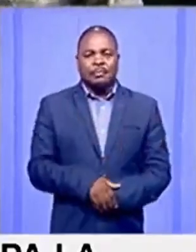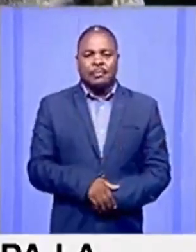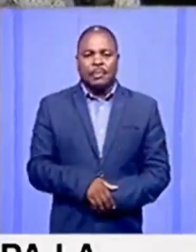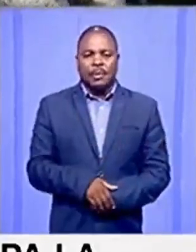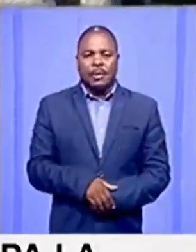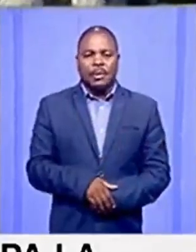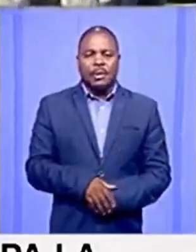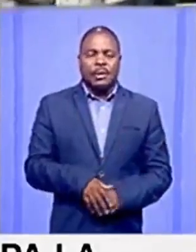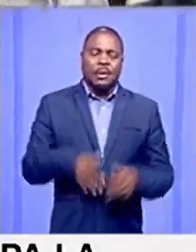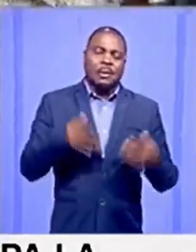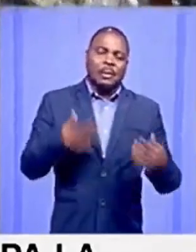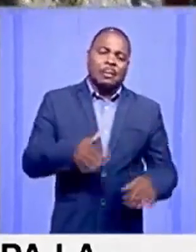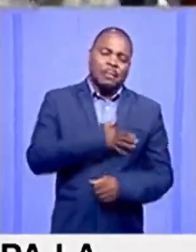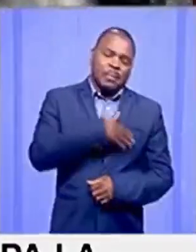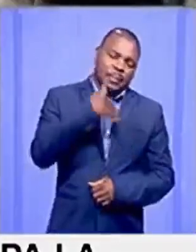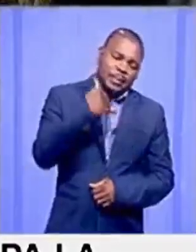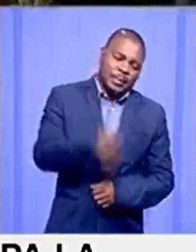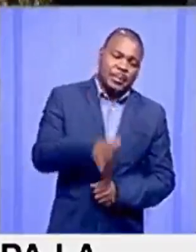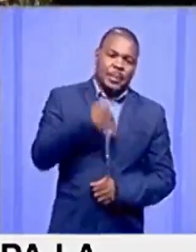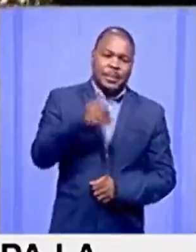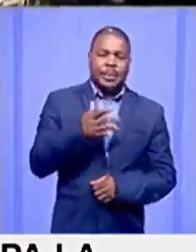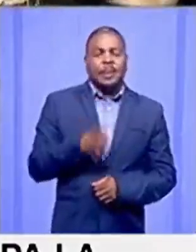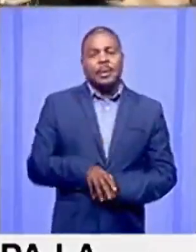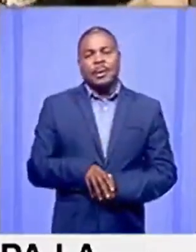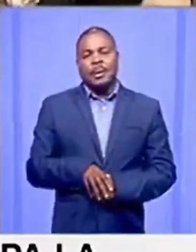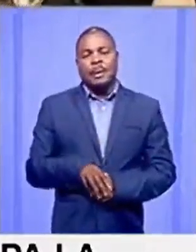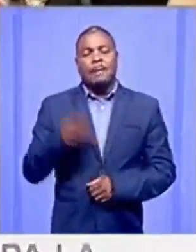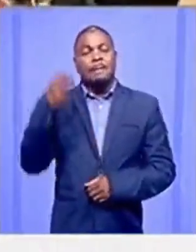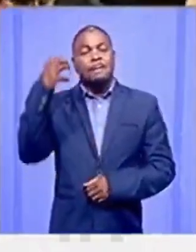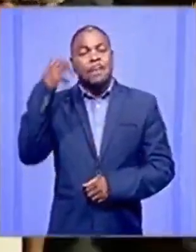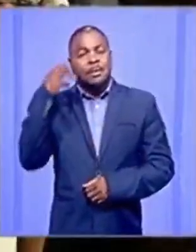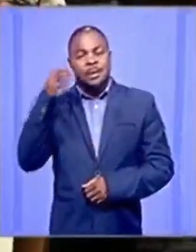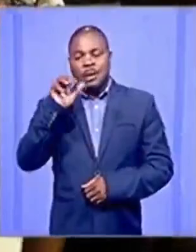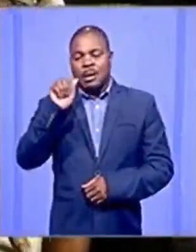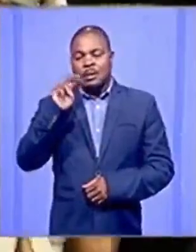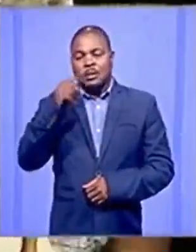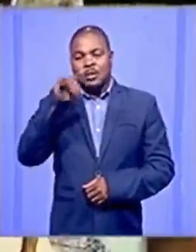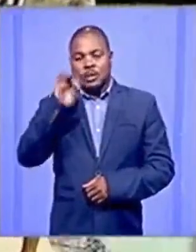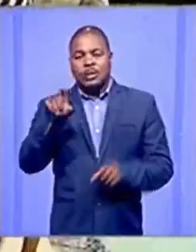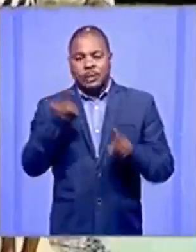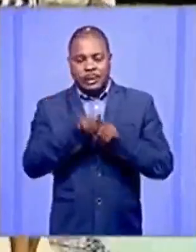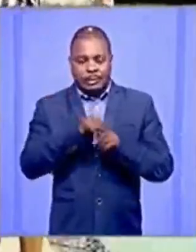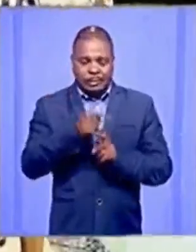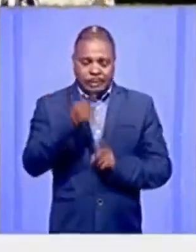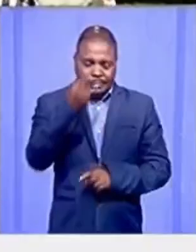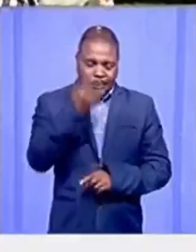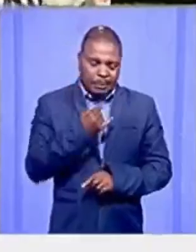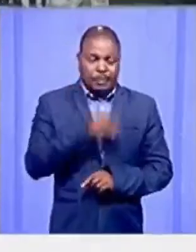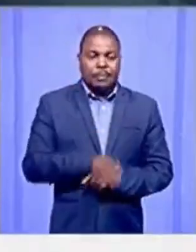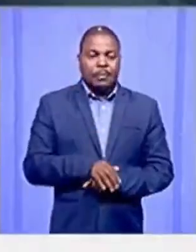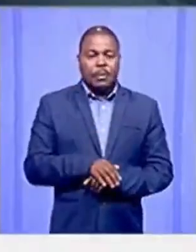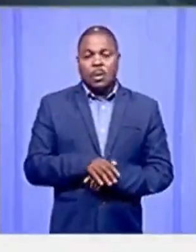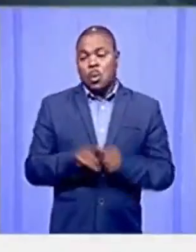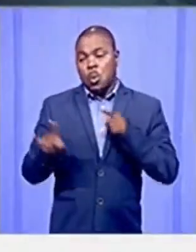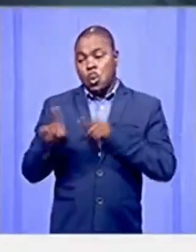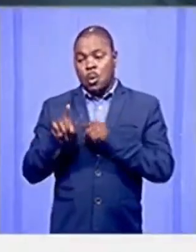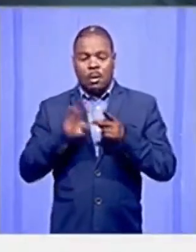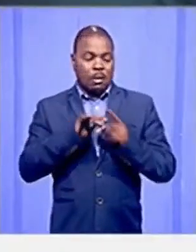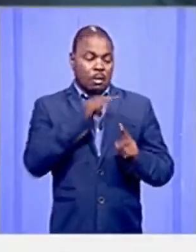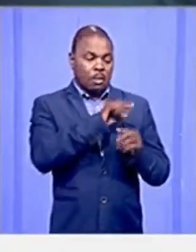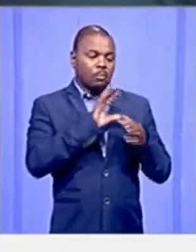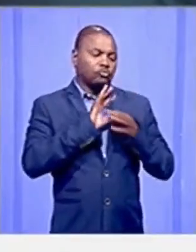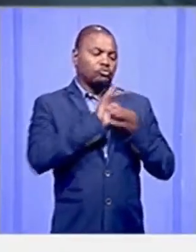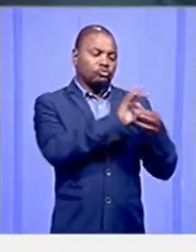Pelo di ile tsa thulana, Letona Motshekga le yena a hlabeha. Dikamano tsa hae le Makgoe